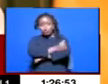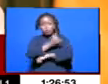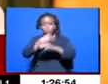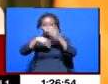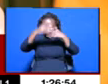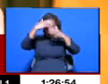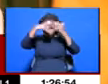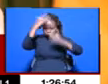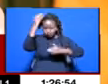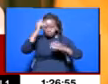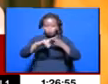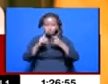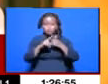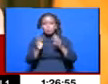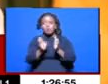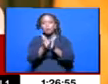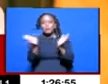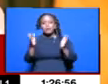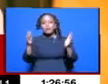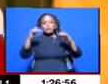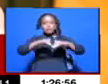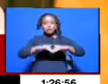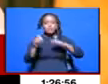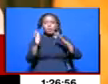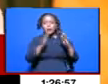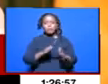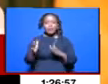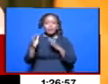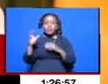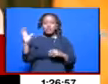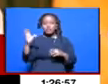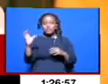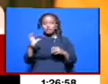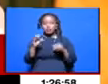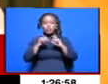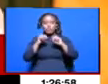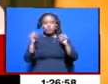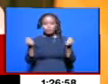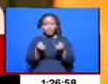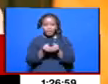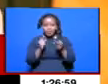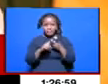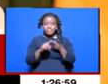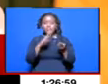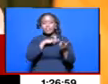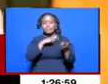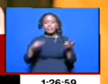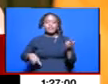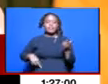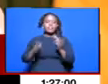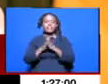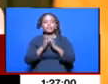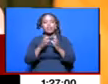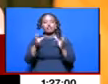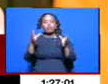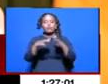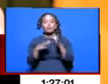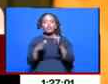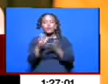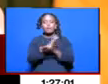public symposia organized by civil society, religious and community-based organizations, if you remember